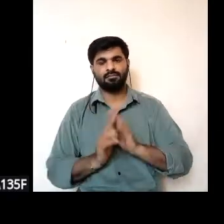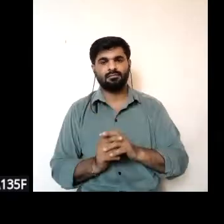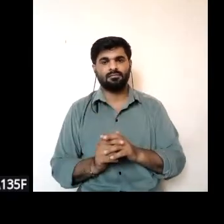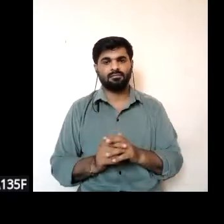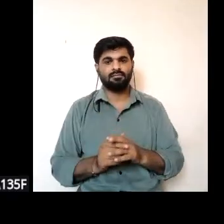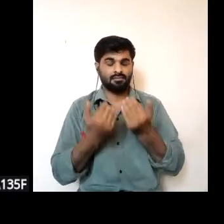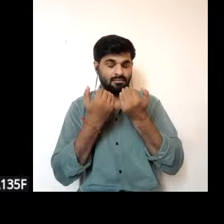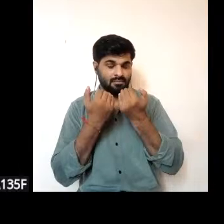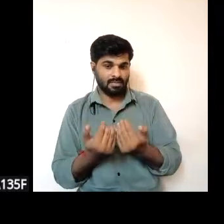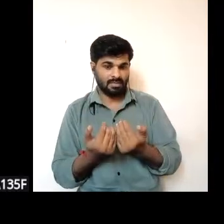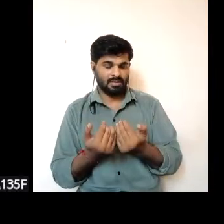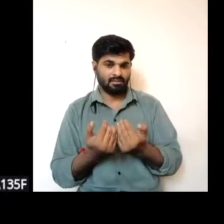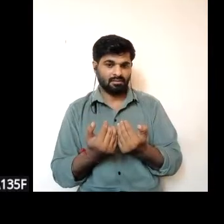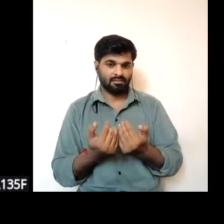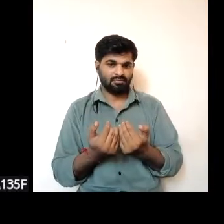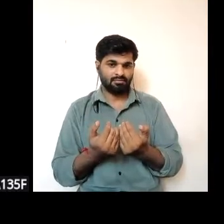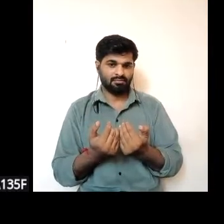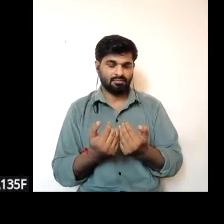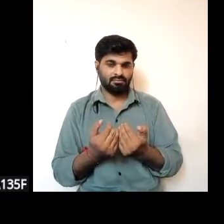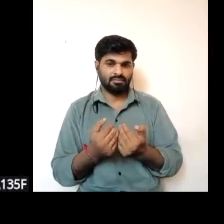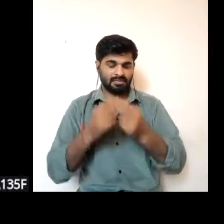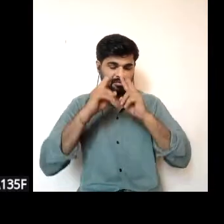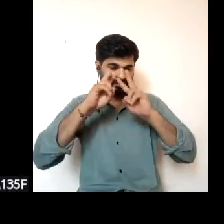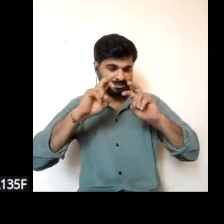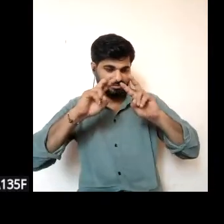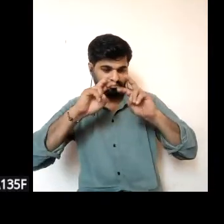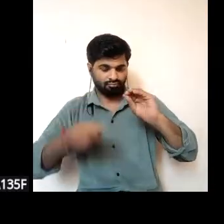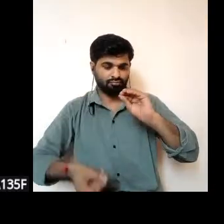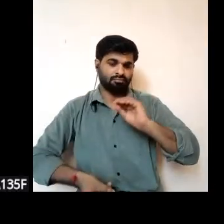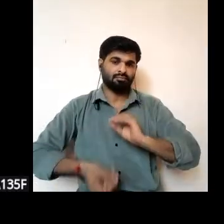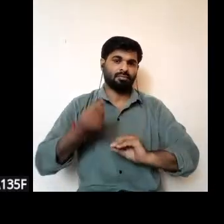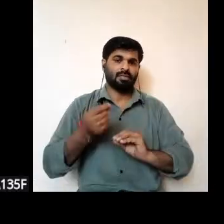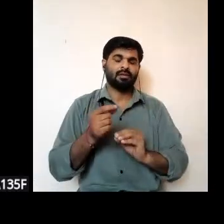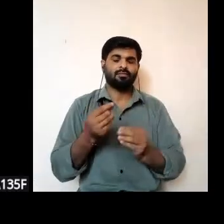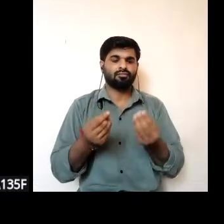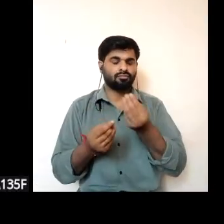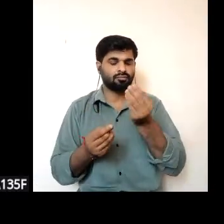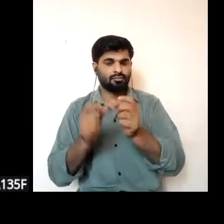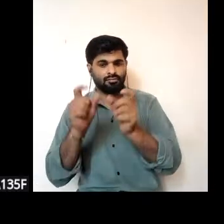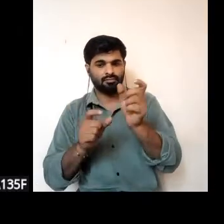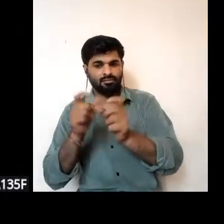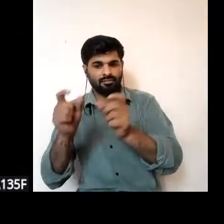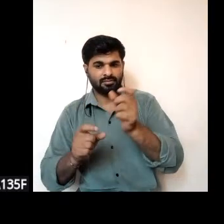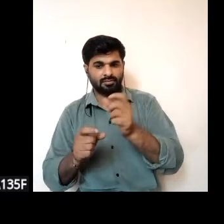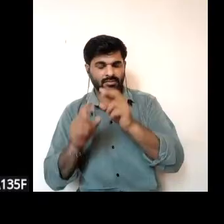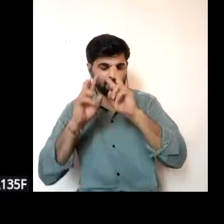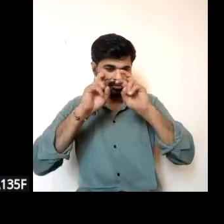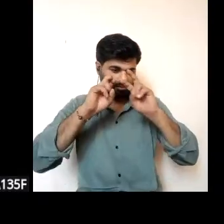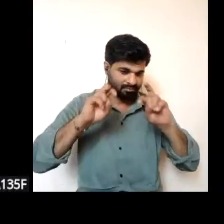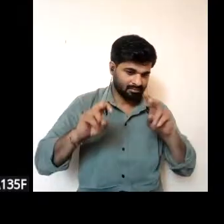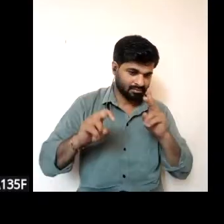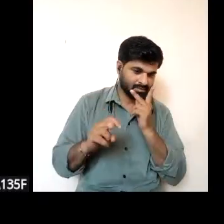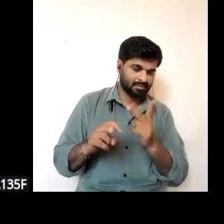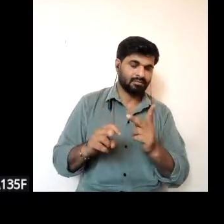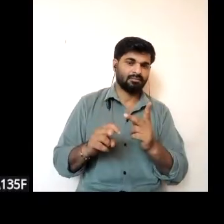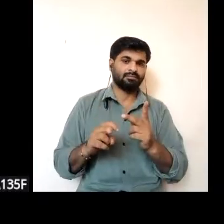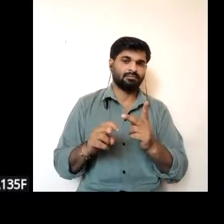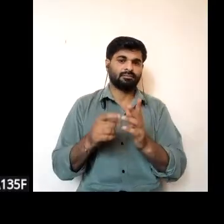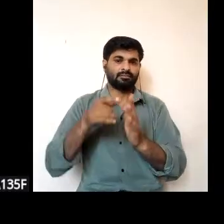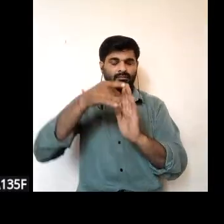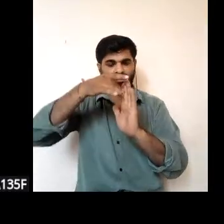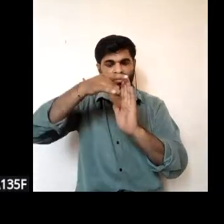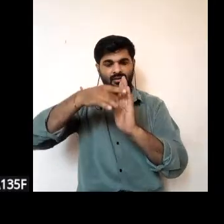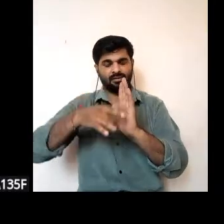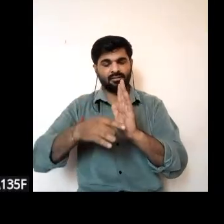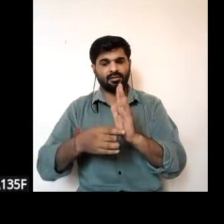course, we had to do a lot of research at that time. Some people thought it was a very valid thing. NSSO is collecting data, then why do we need a census to